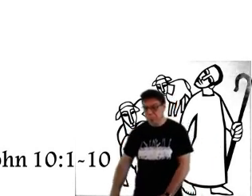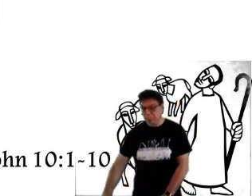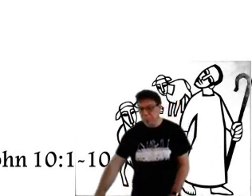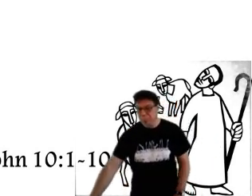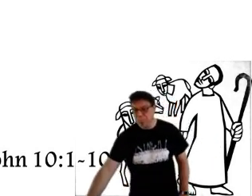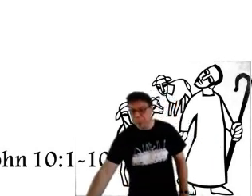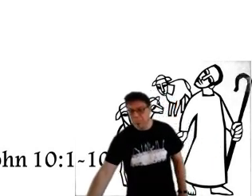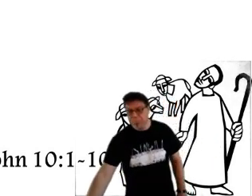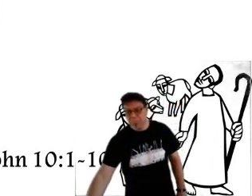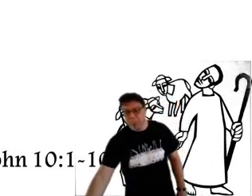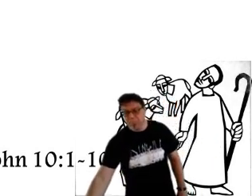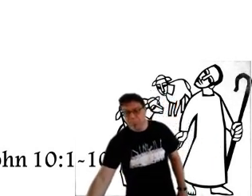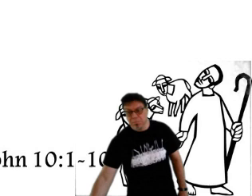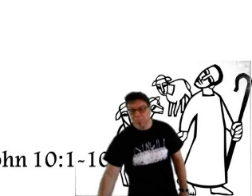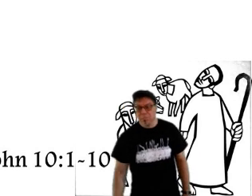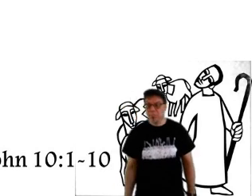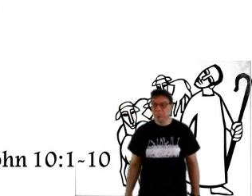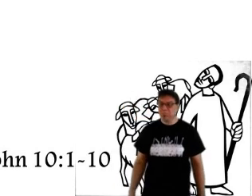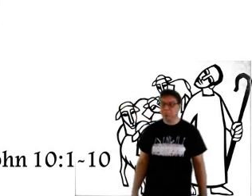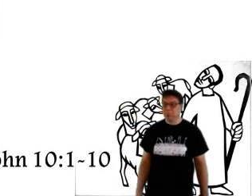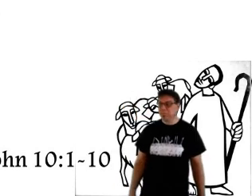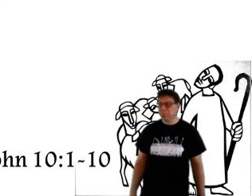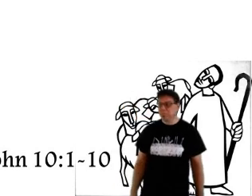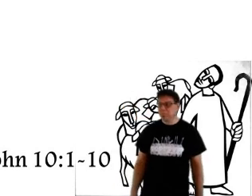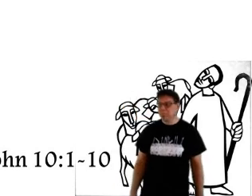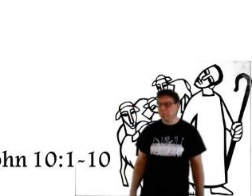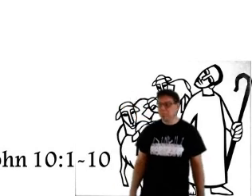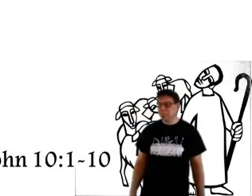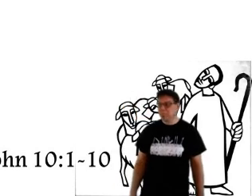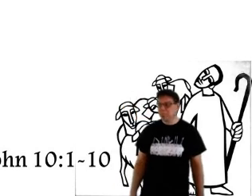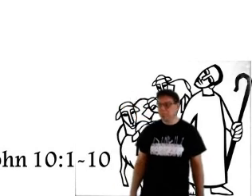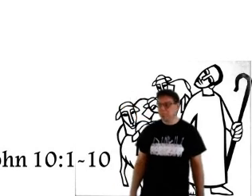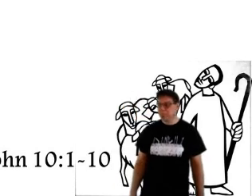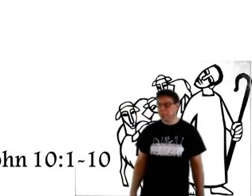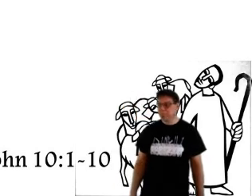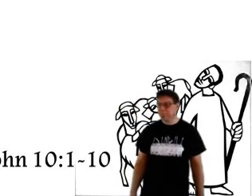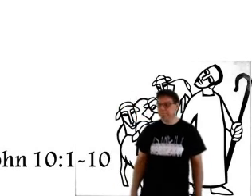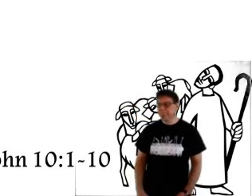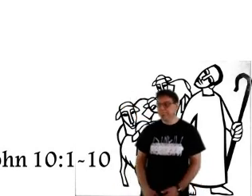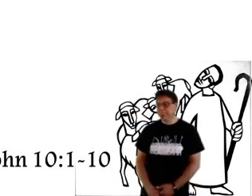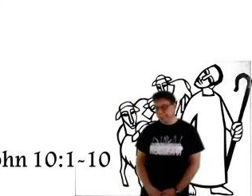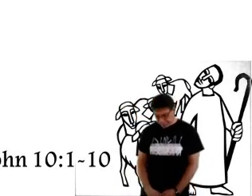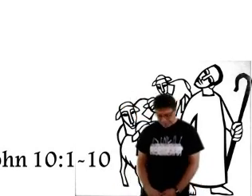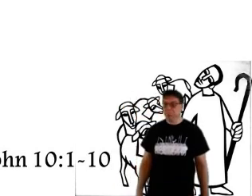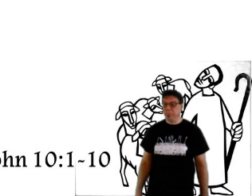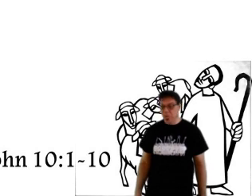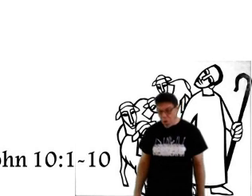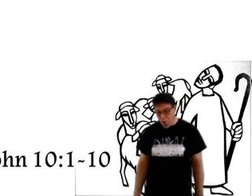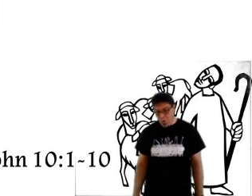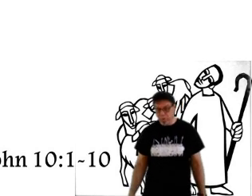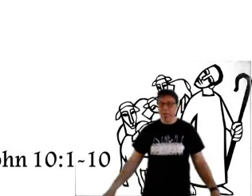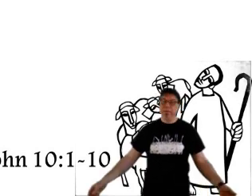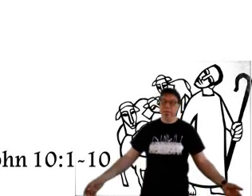So, which passage are we going to hear? Is it the reading from Acts chapter 2?